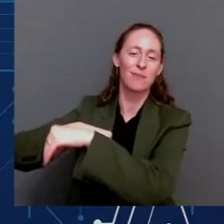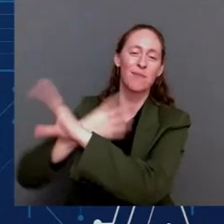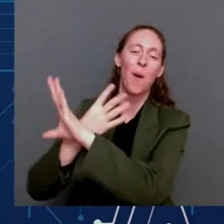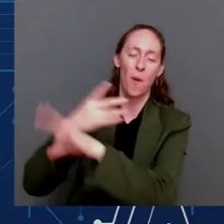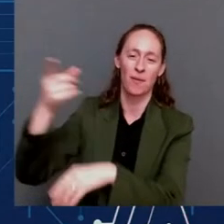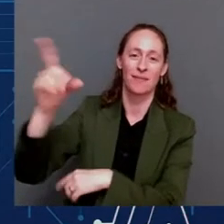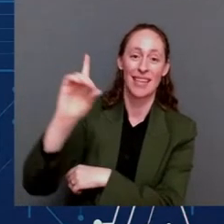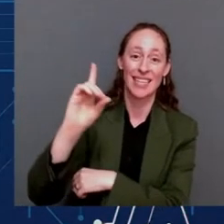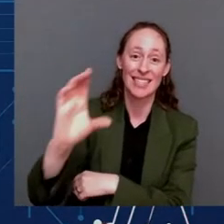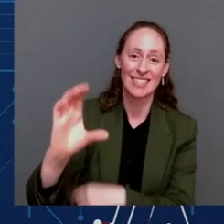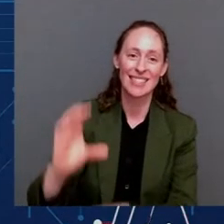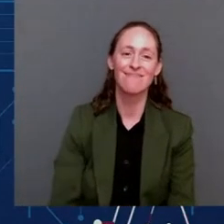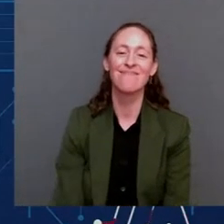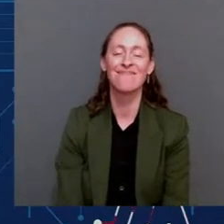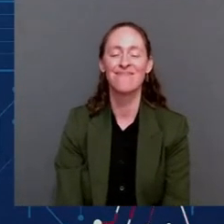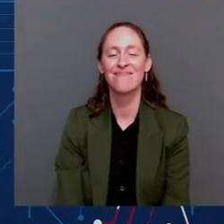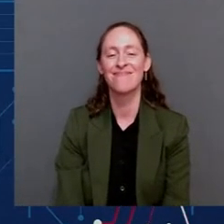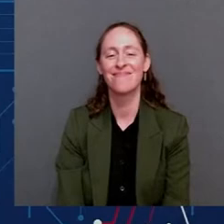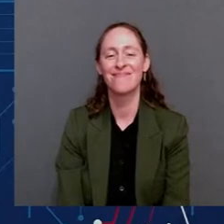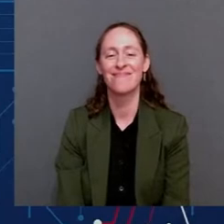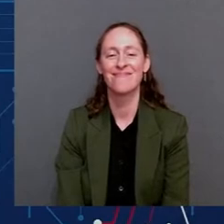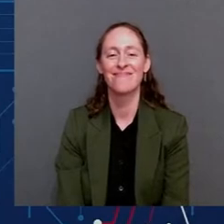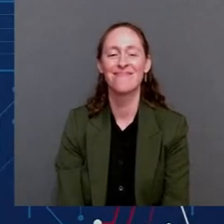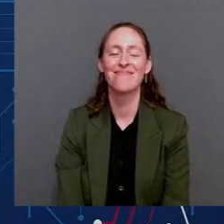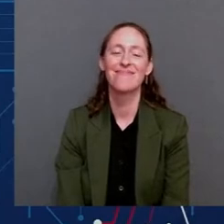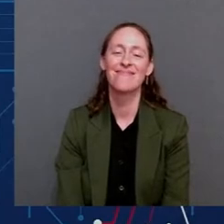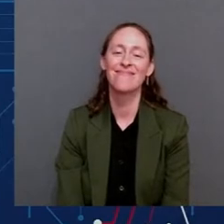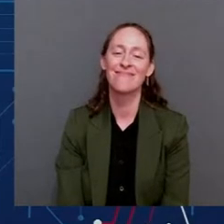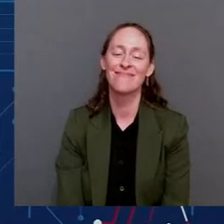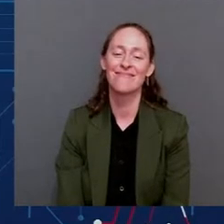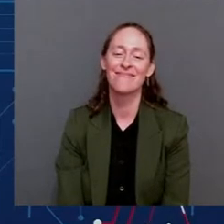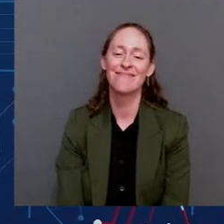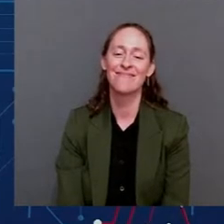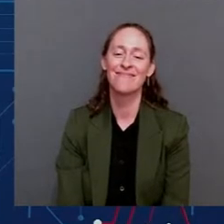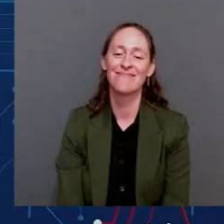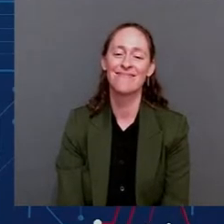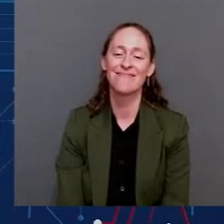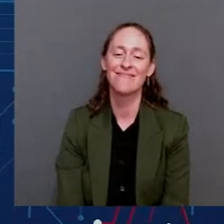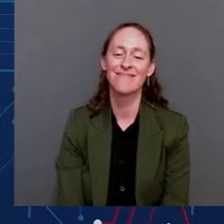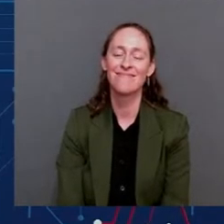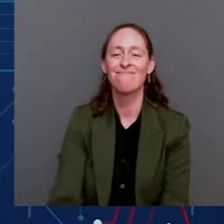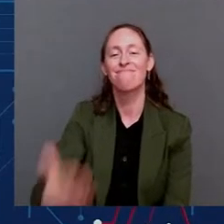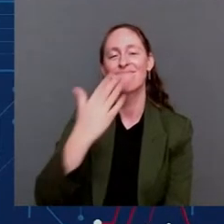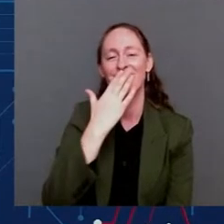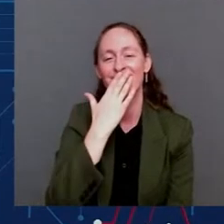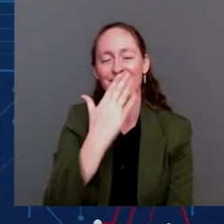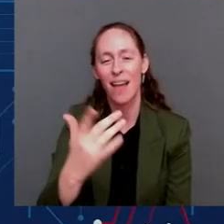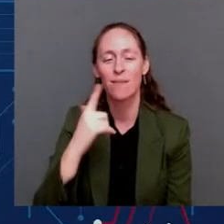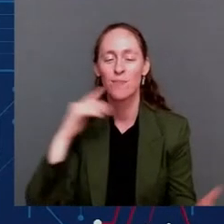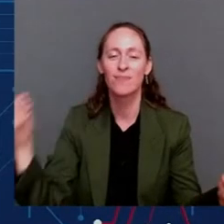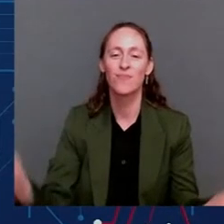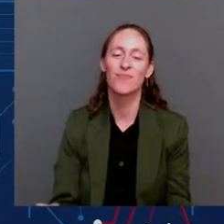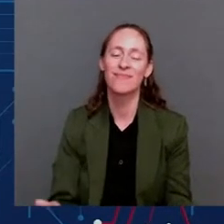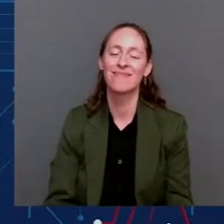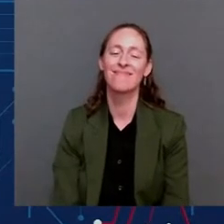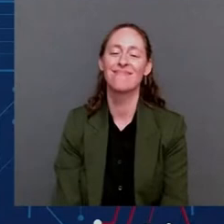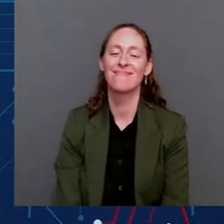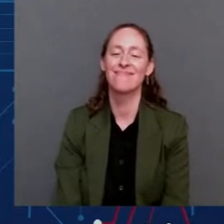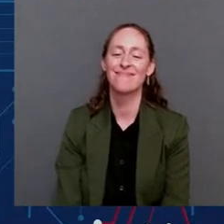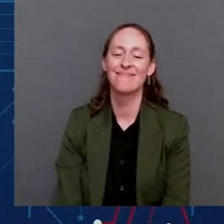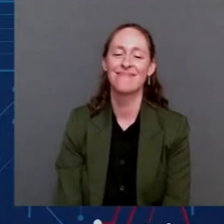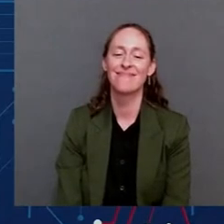Governor, thank you very much for the introduction. There's no one I'd rather be working with at the state level than you.